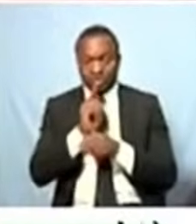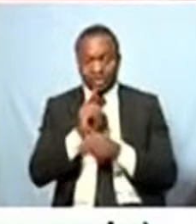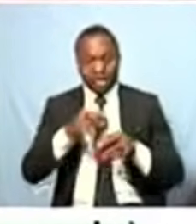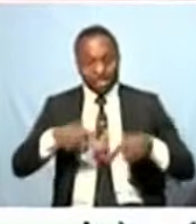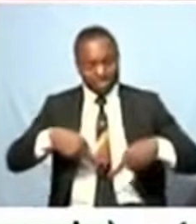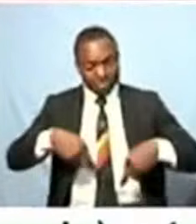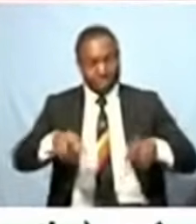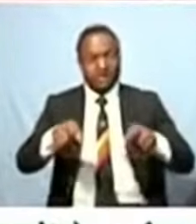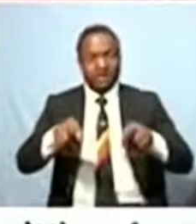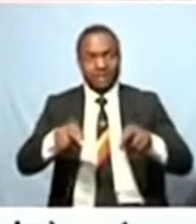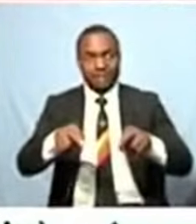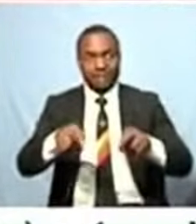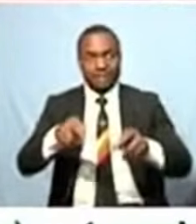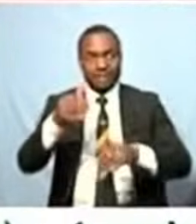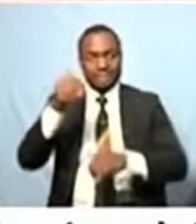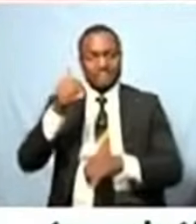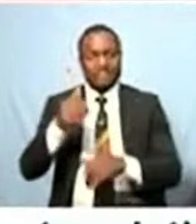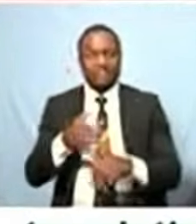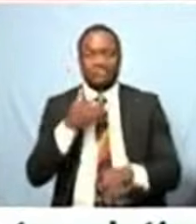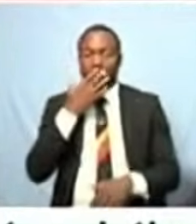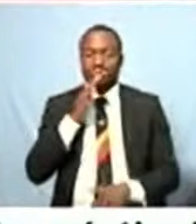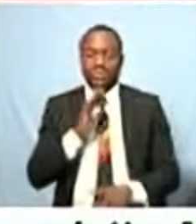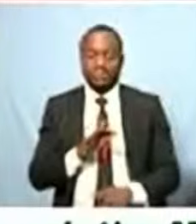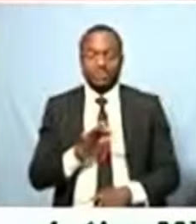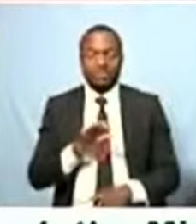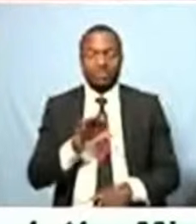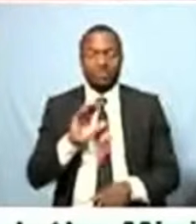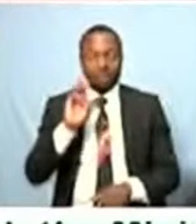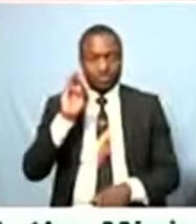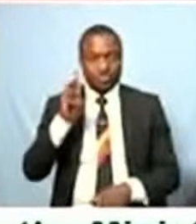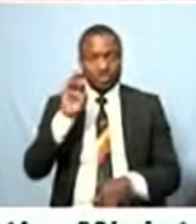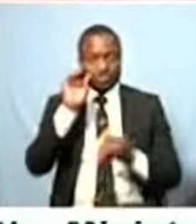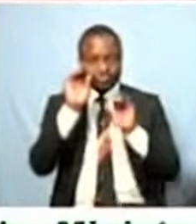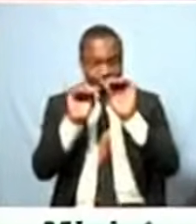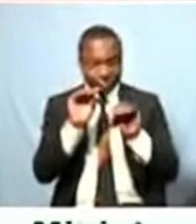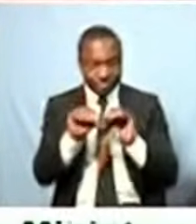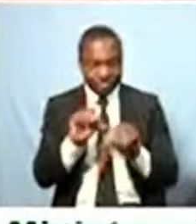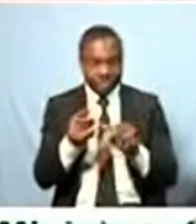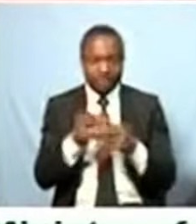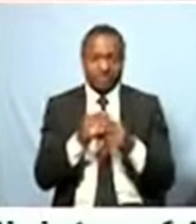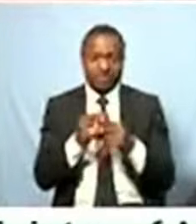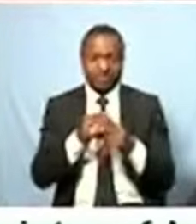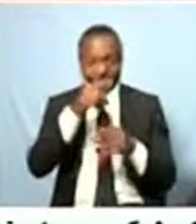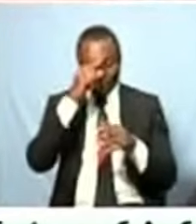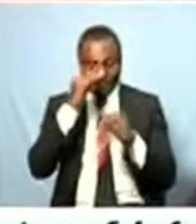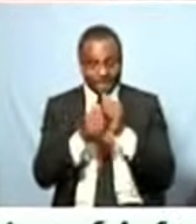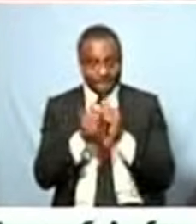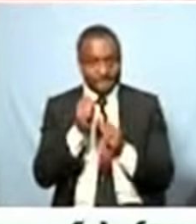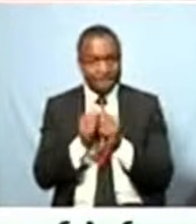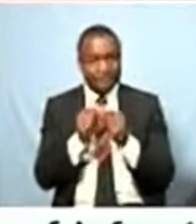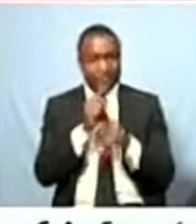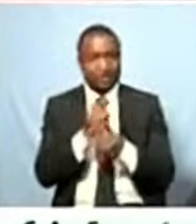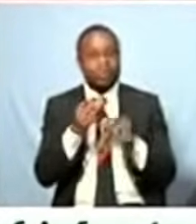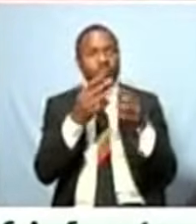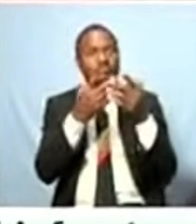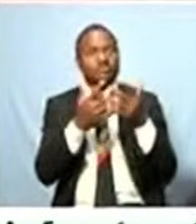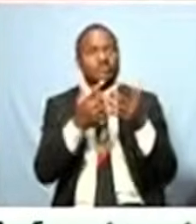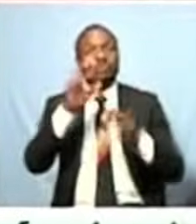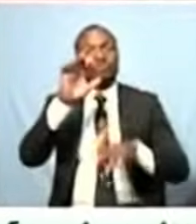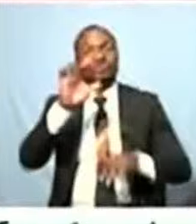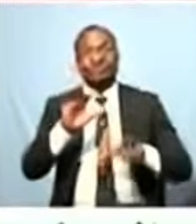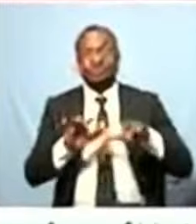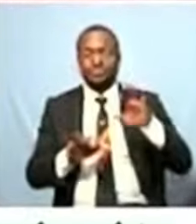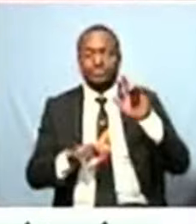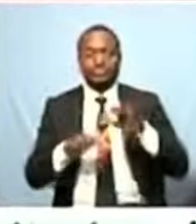stretch that is completely bad will be worked on very soon? Because just to wait until the rains go